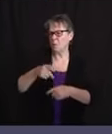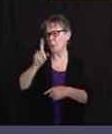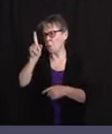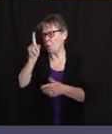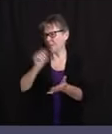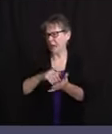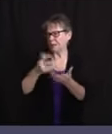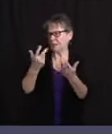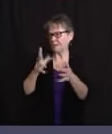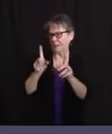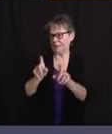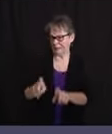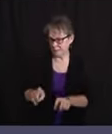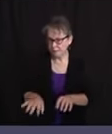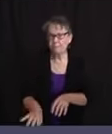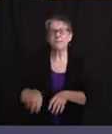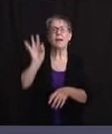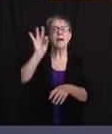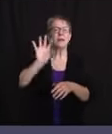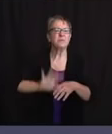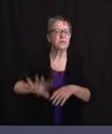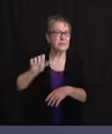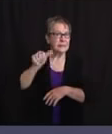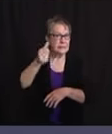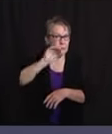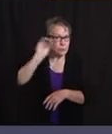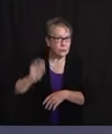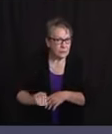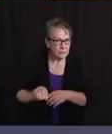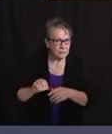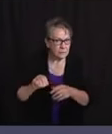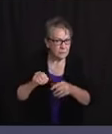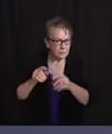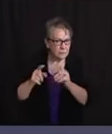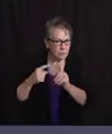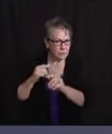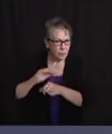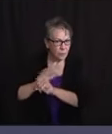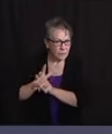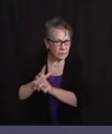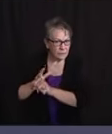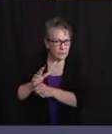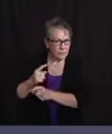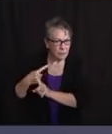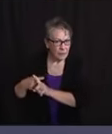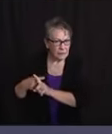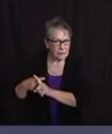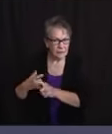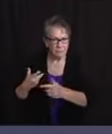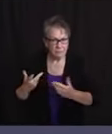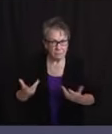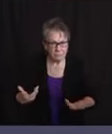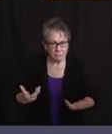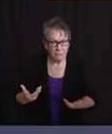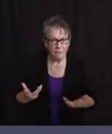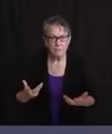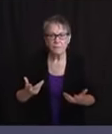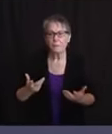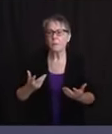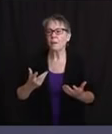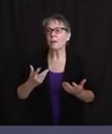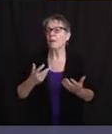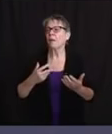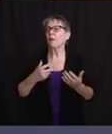who experience homelessness. In addition, plans are underway with a vendor to take testing to where the people